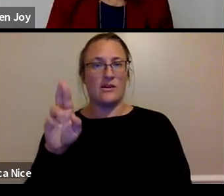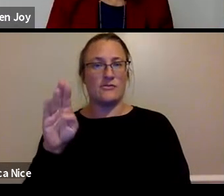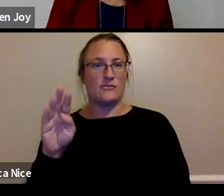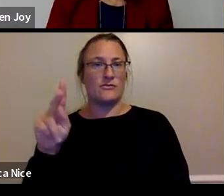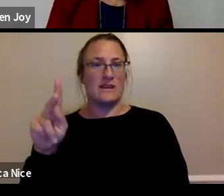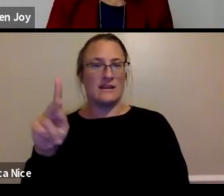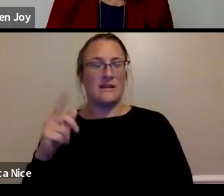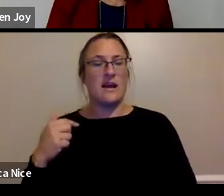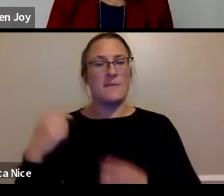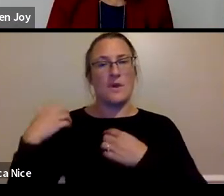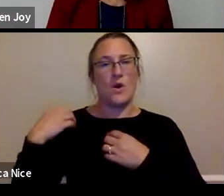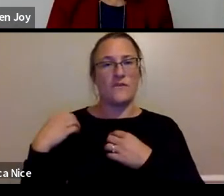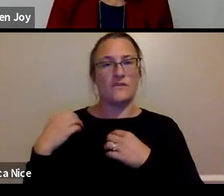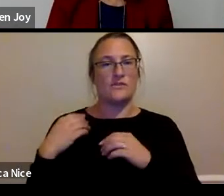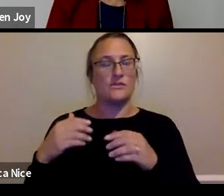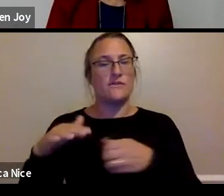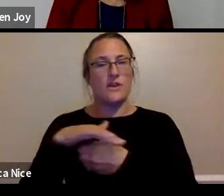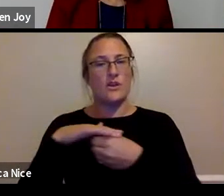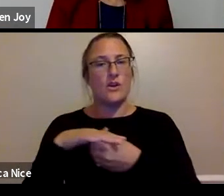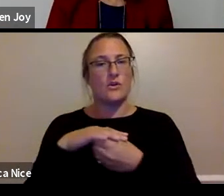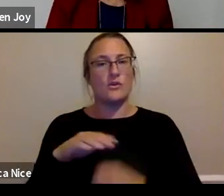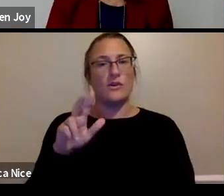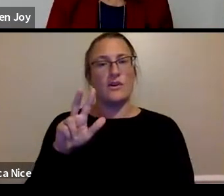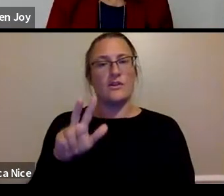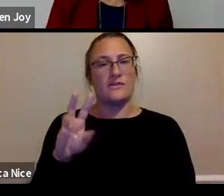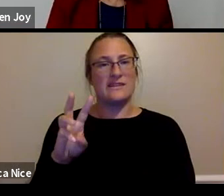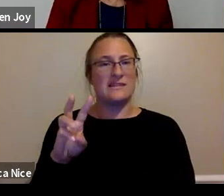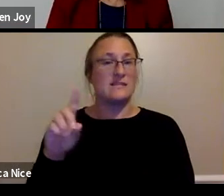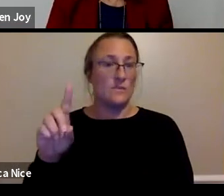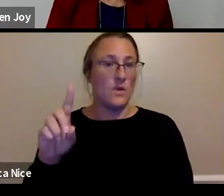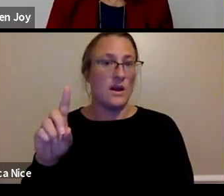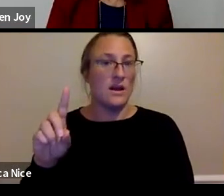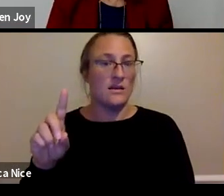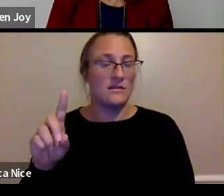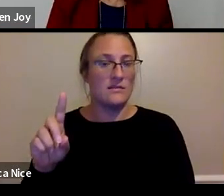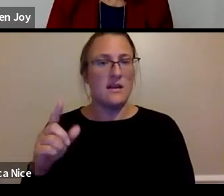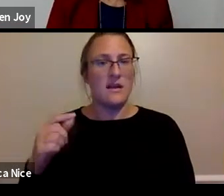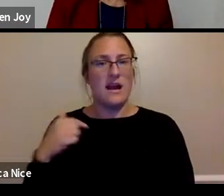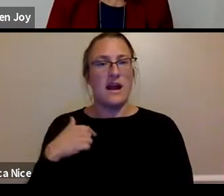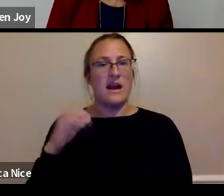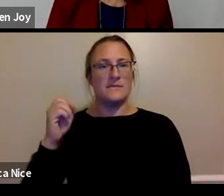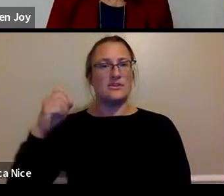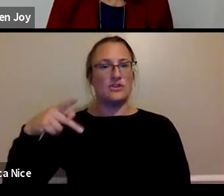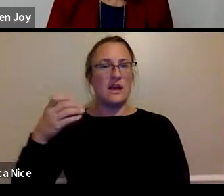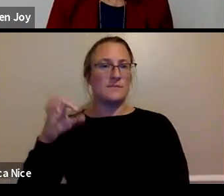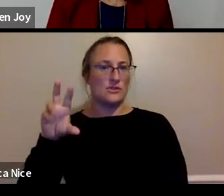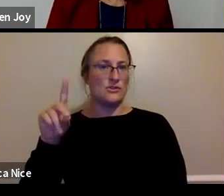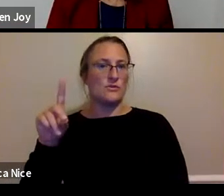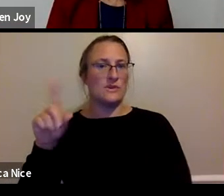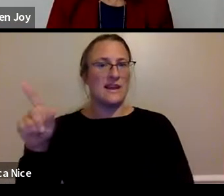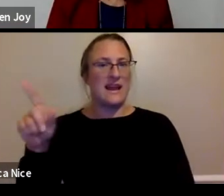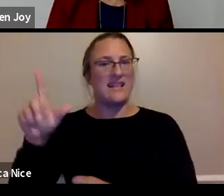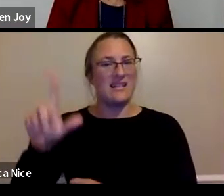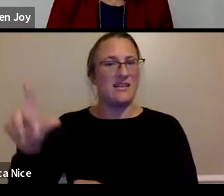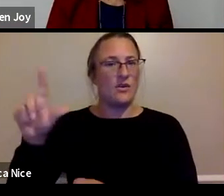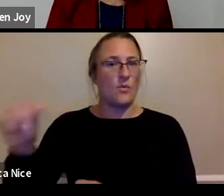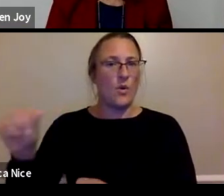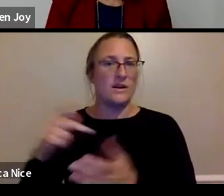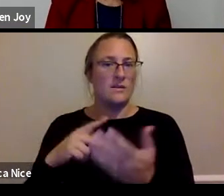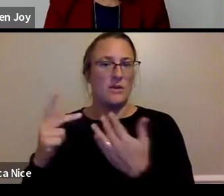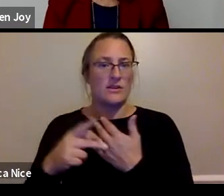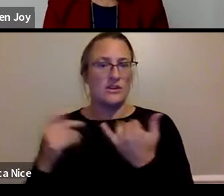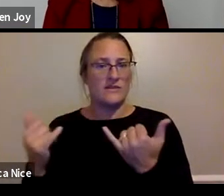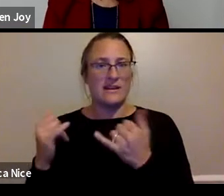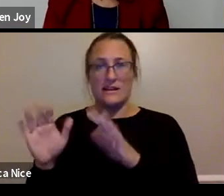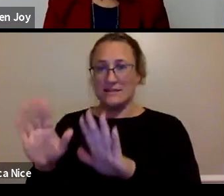of local ironworkers, Local 361. I'm presently the shop steward over at LaGuardia project right now.